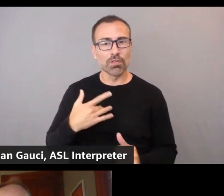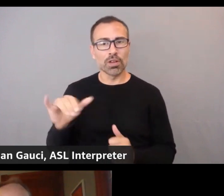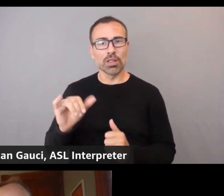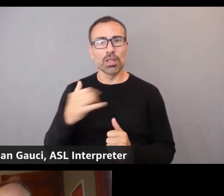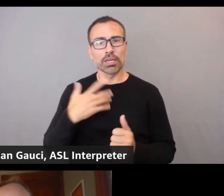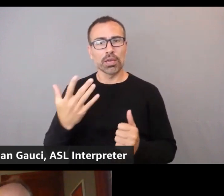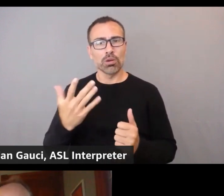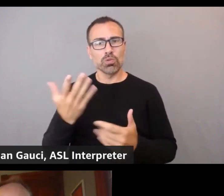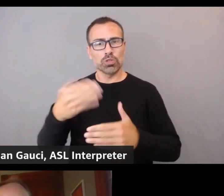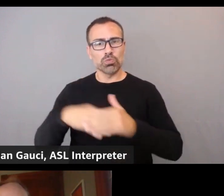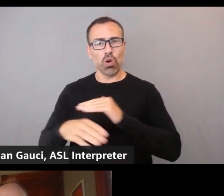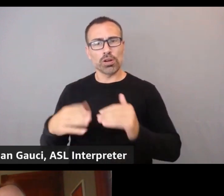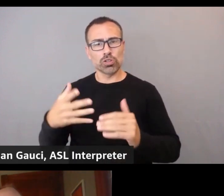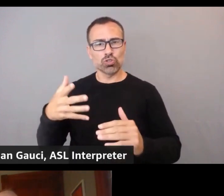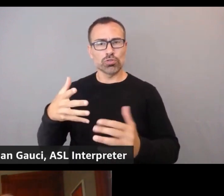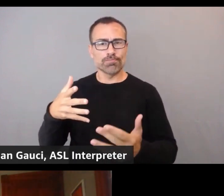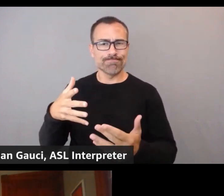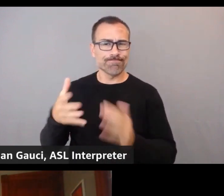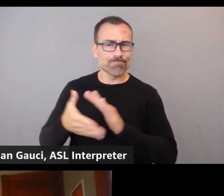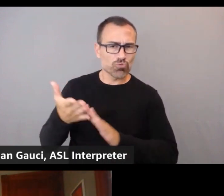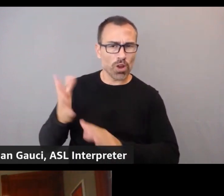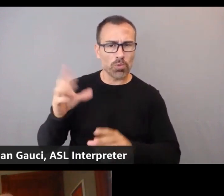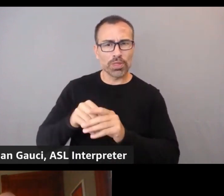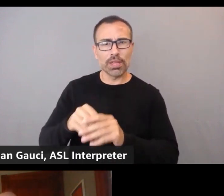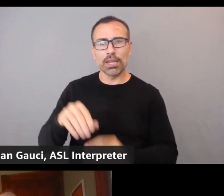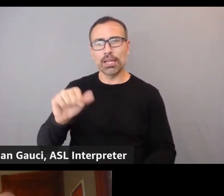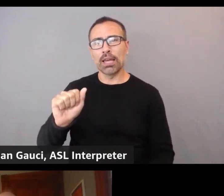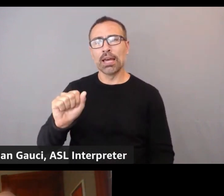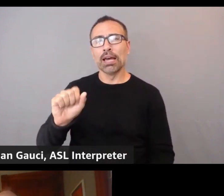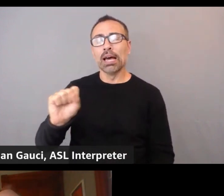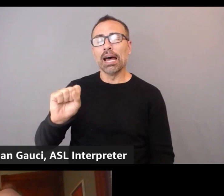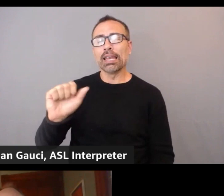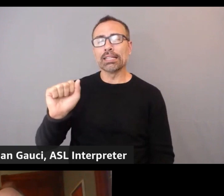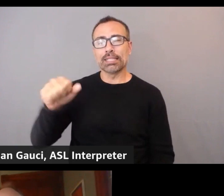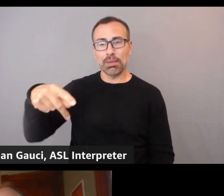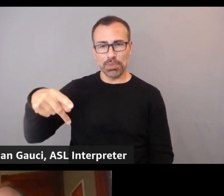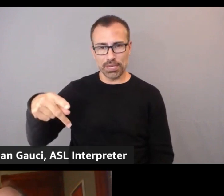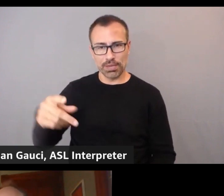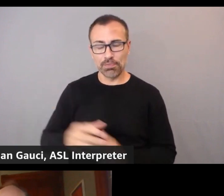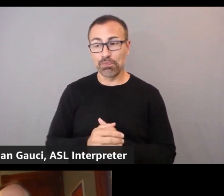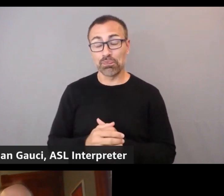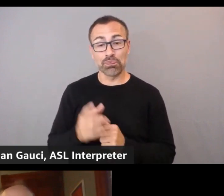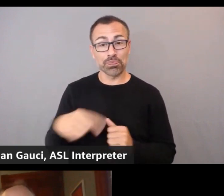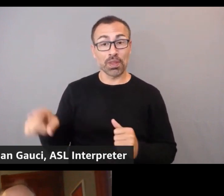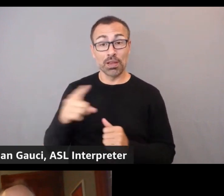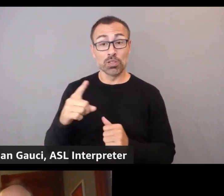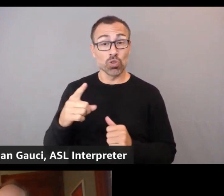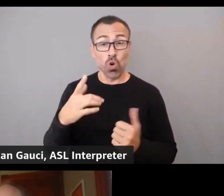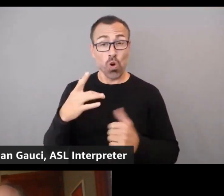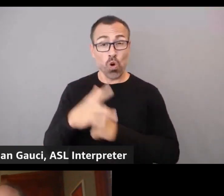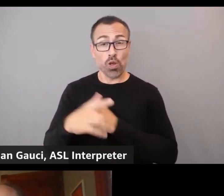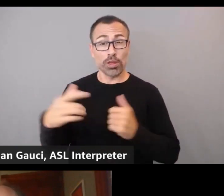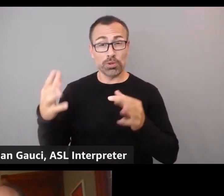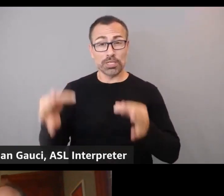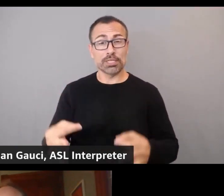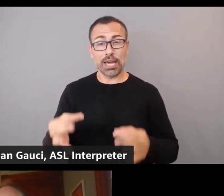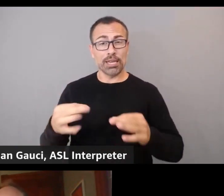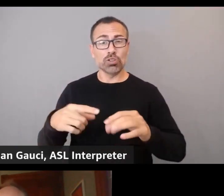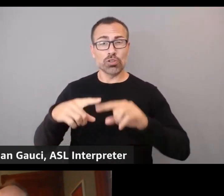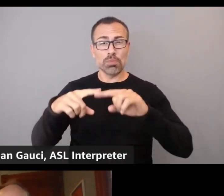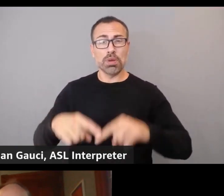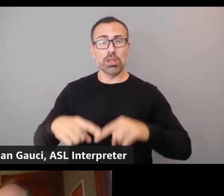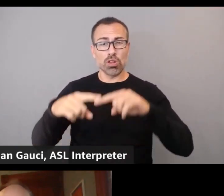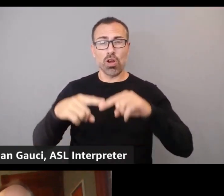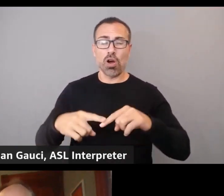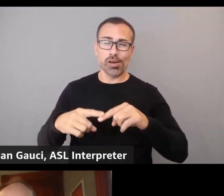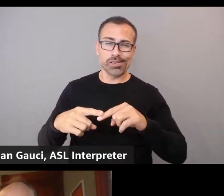an SAP system. So, for example, an early design decision was to base it on pure ABAP. There's no agent to